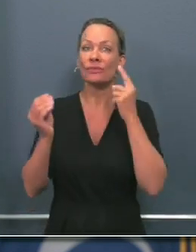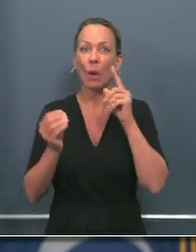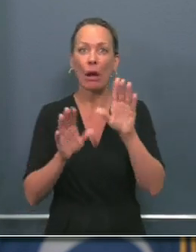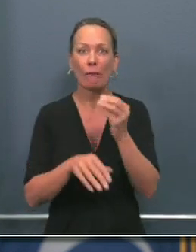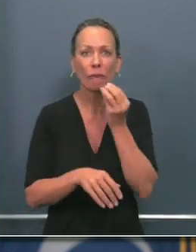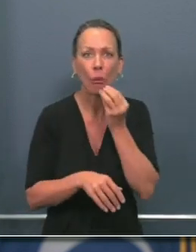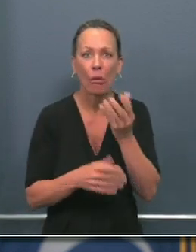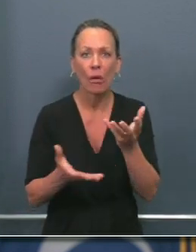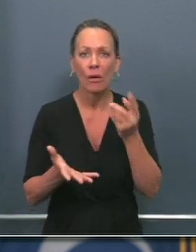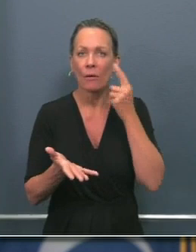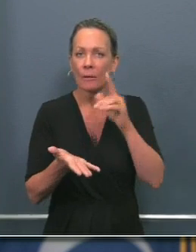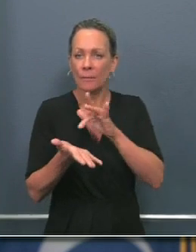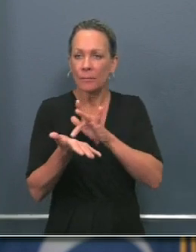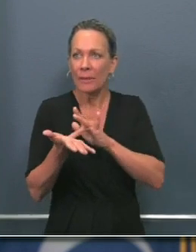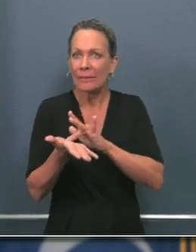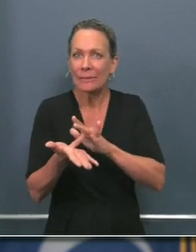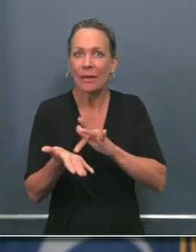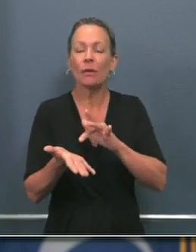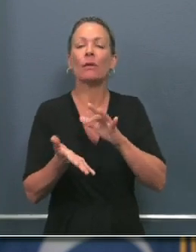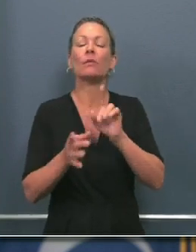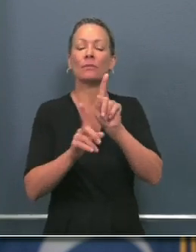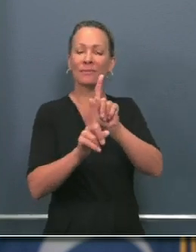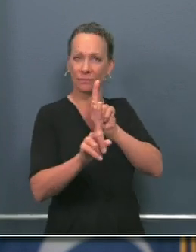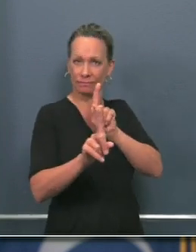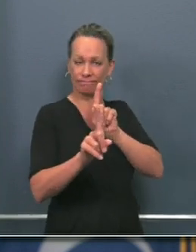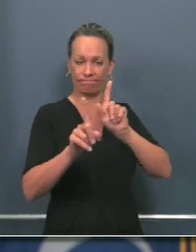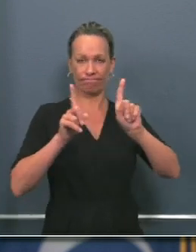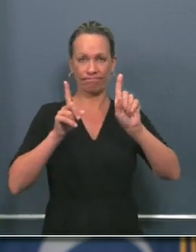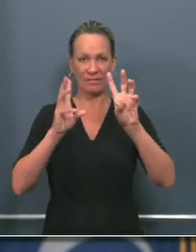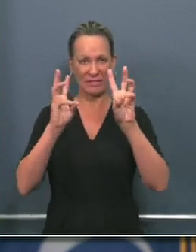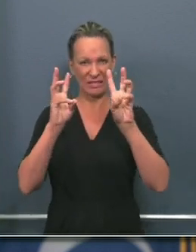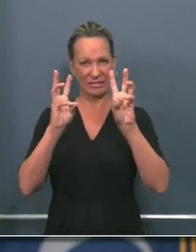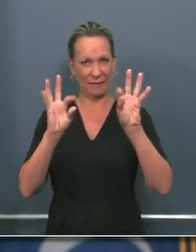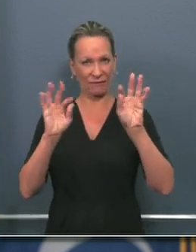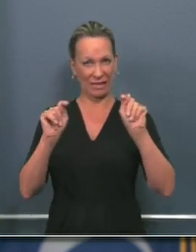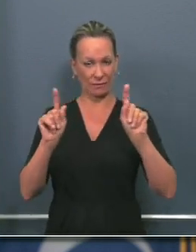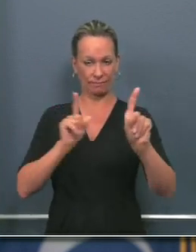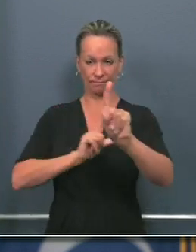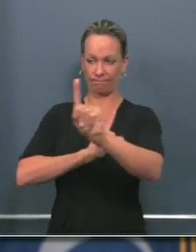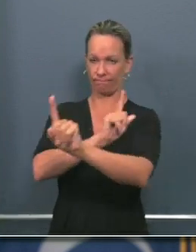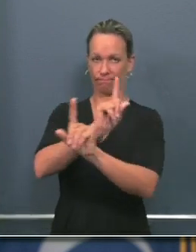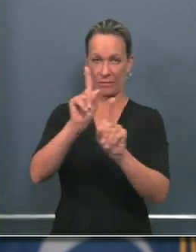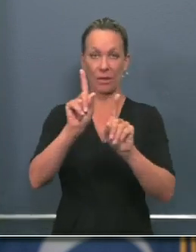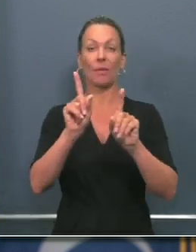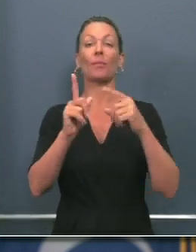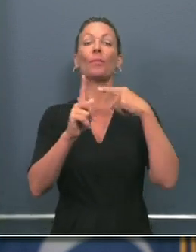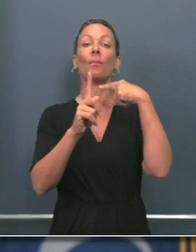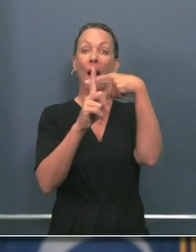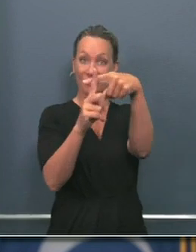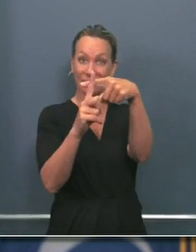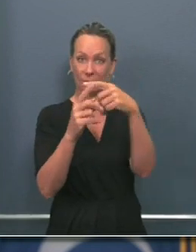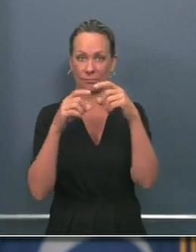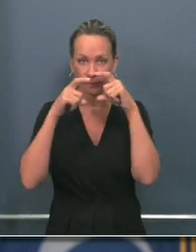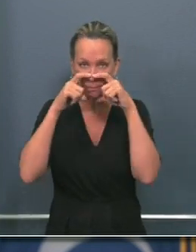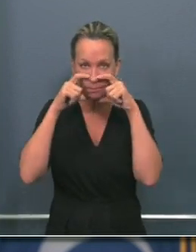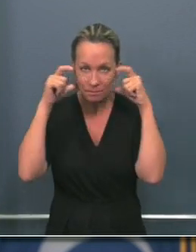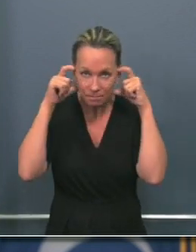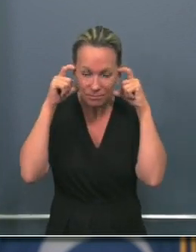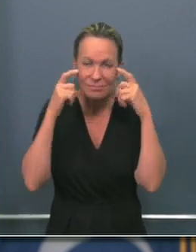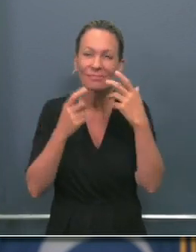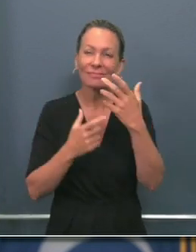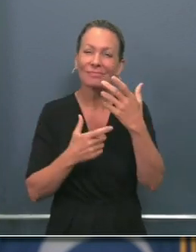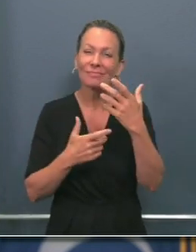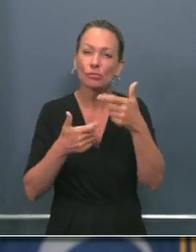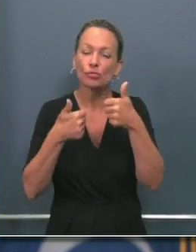practicing social distancing, physical distancing, and wear face coverings if at all possible. Now that we have provided